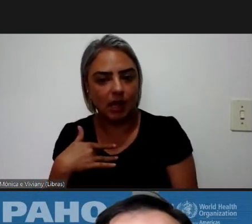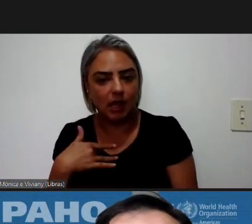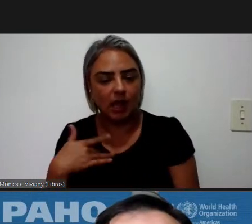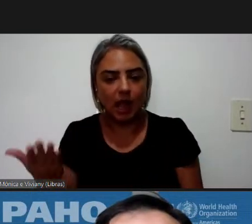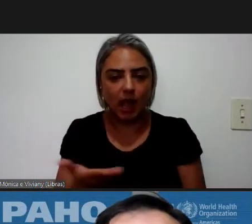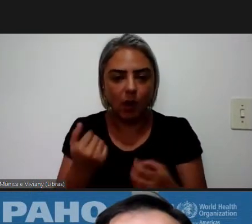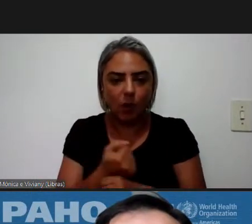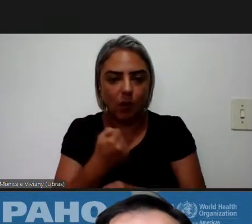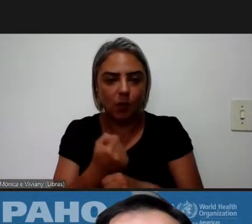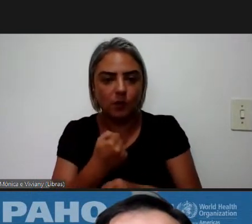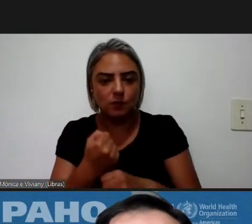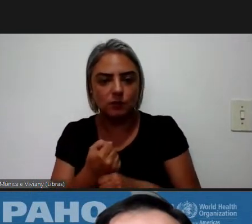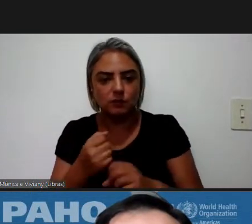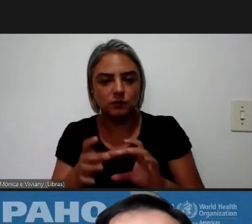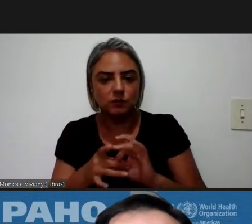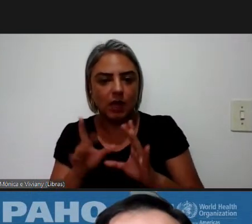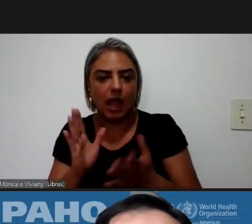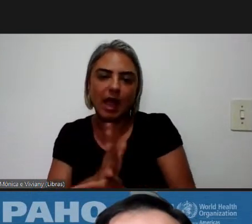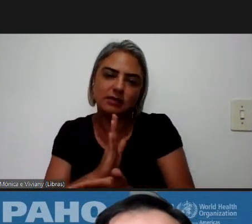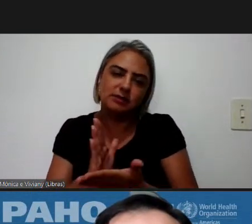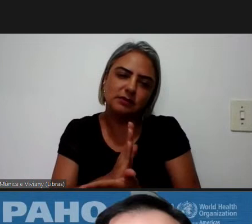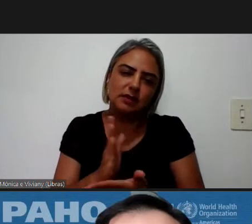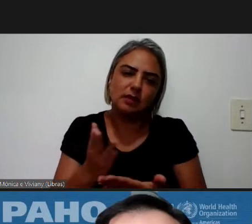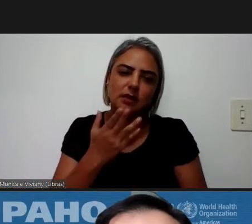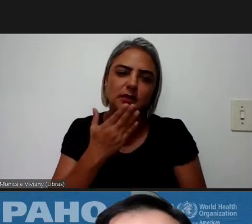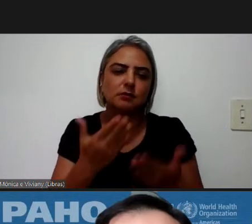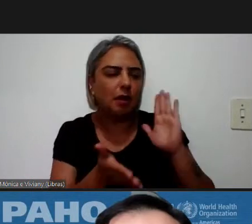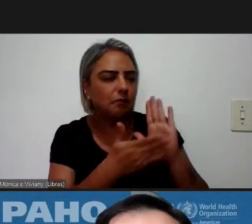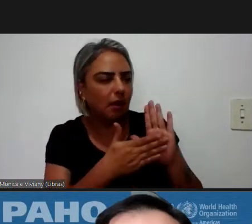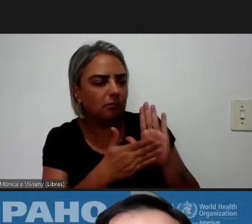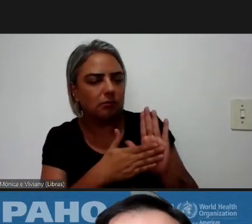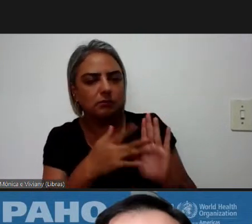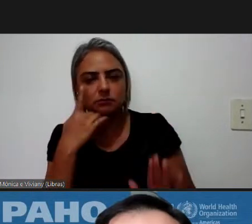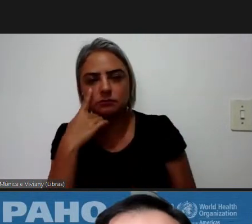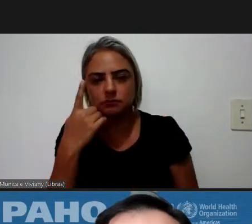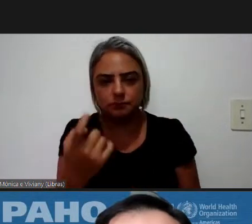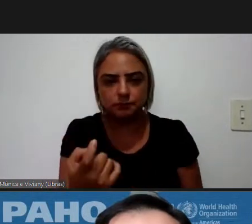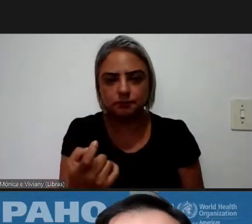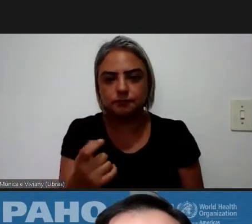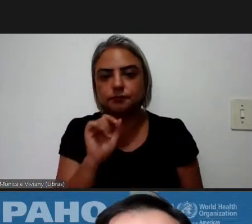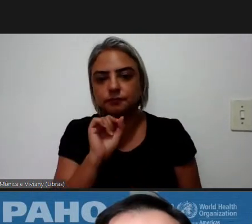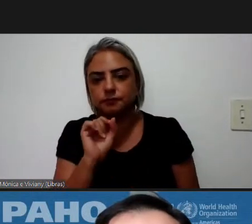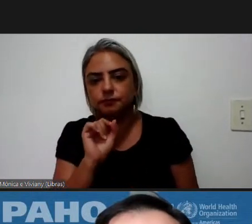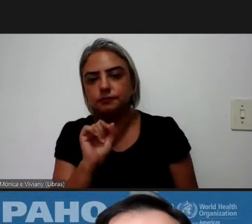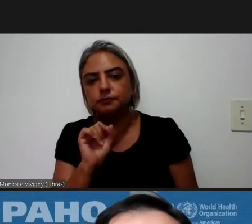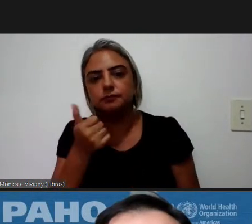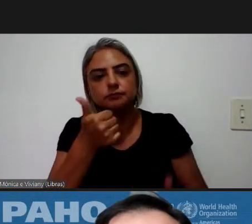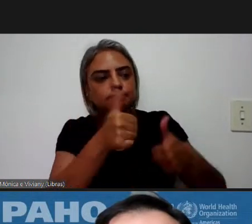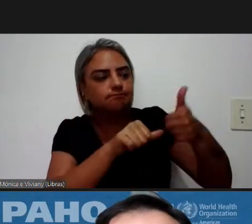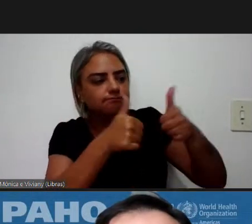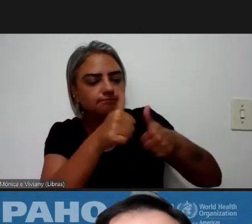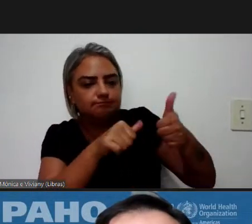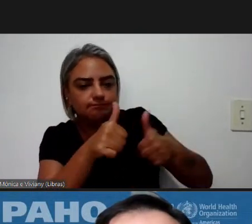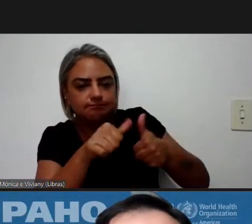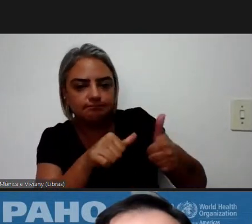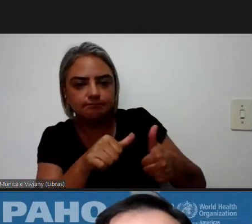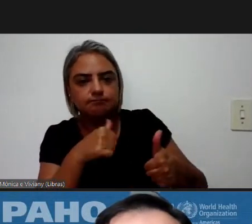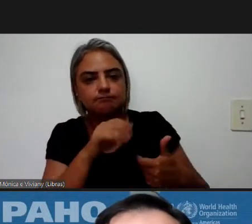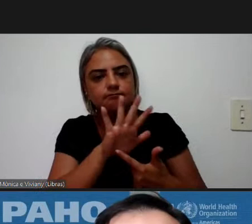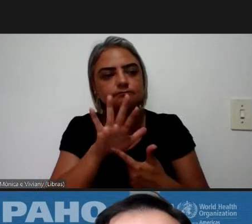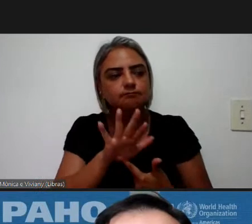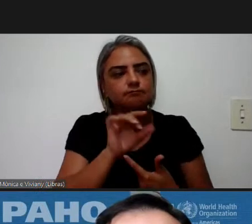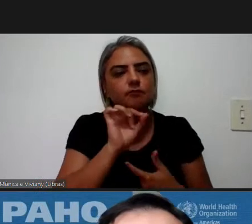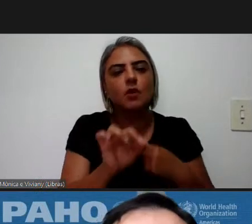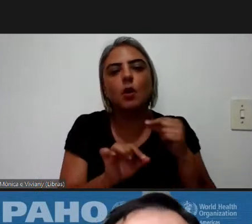something that is demand to the Ministry of Health. Sometimes we receive an interesting proposal that evaluates